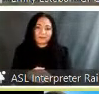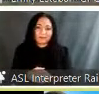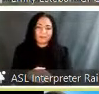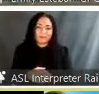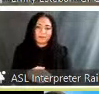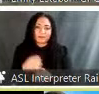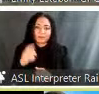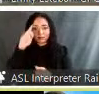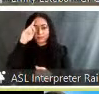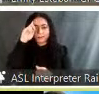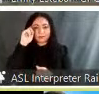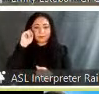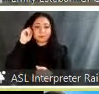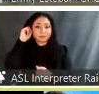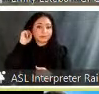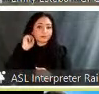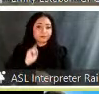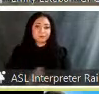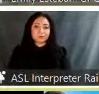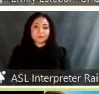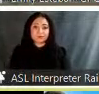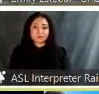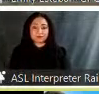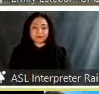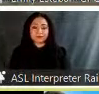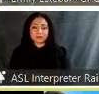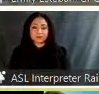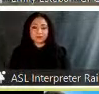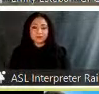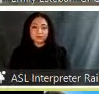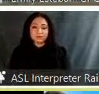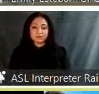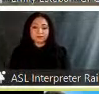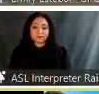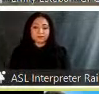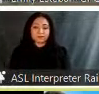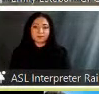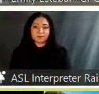give me a moment. Oh, apologize for that.